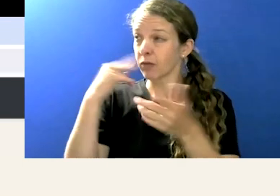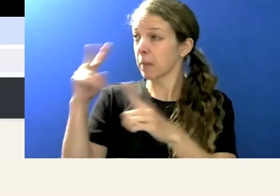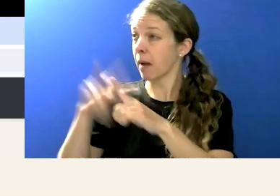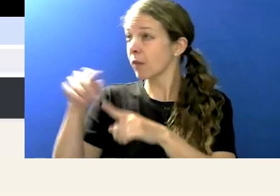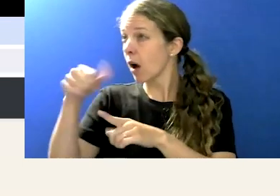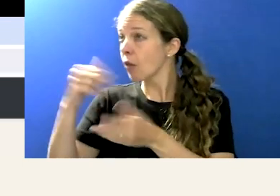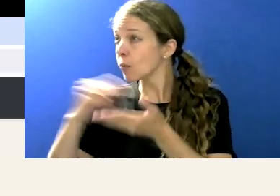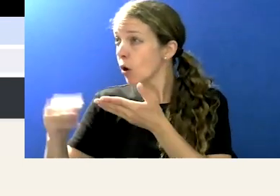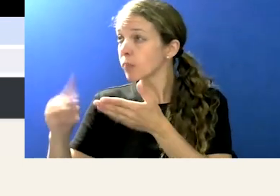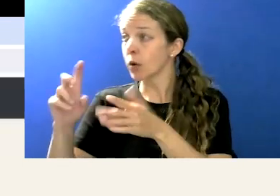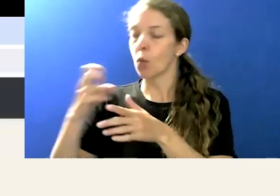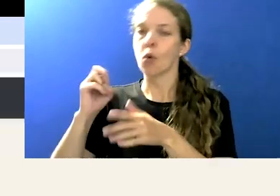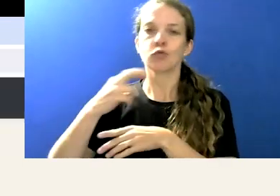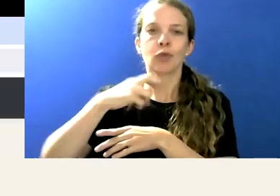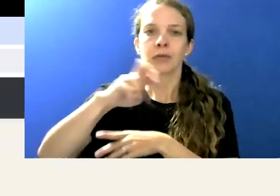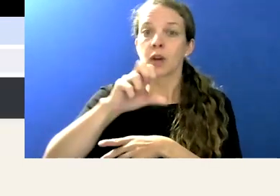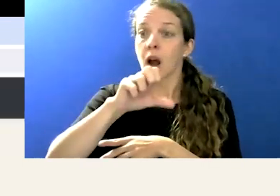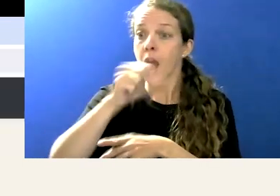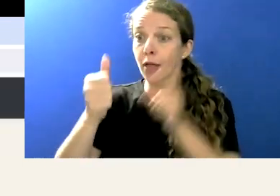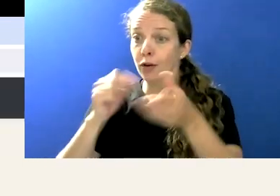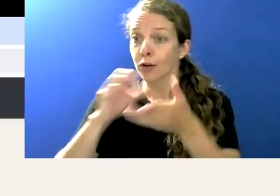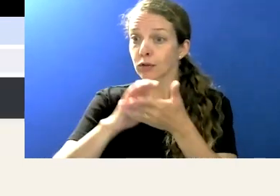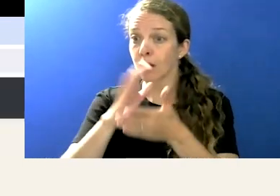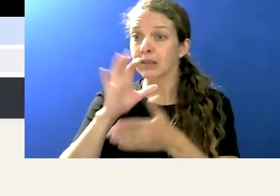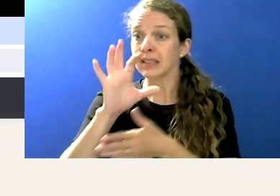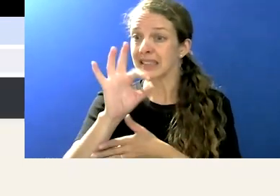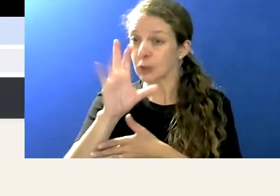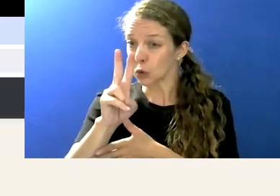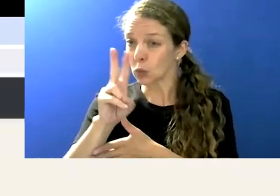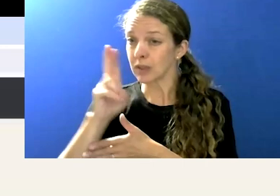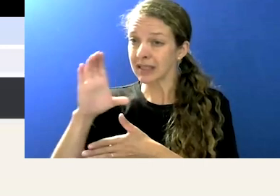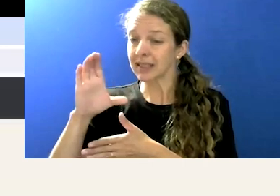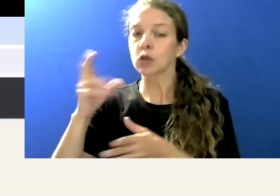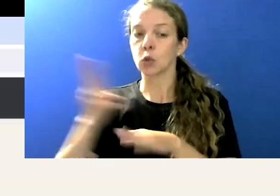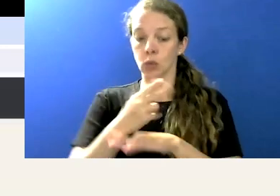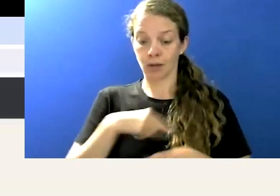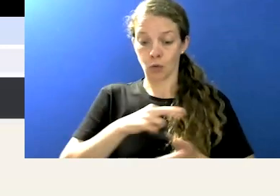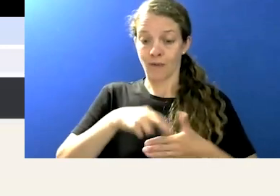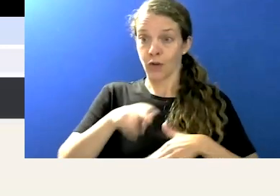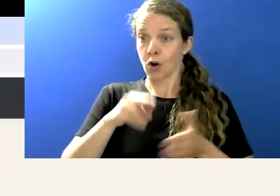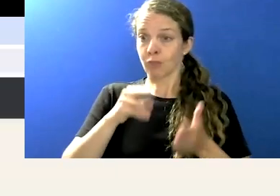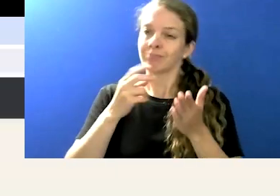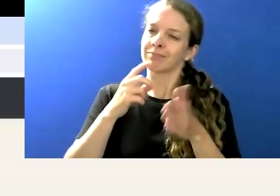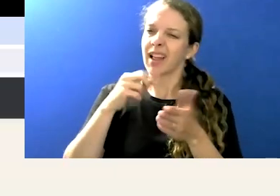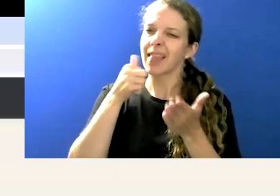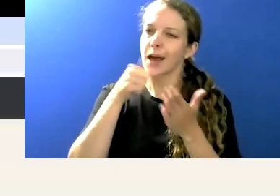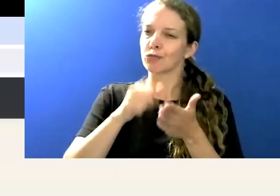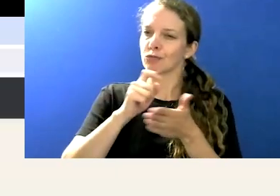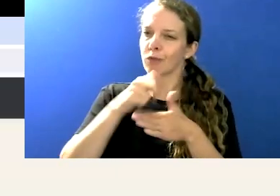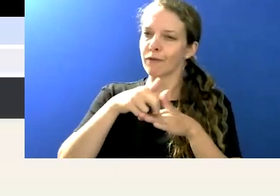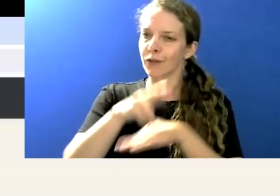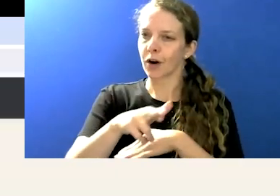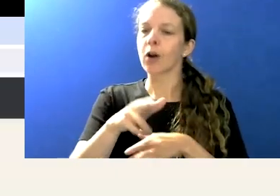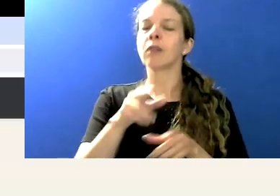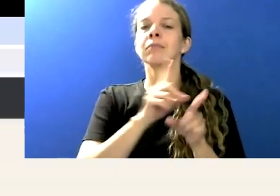support programs once they transfer to other CSUs or UCs. So they use us as that. And we try to offer them also